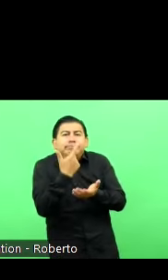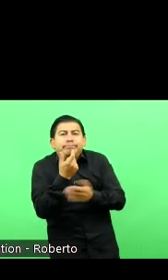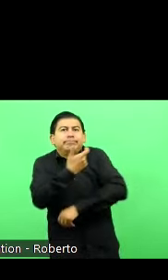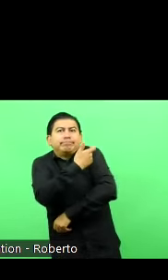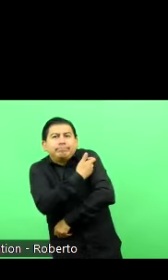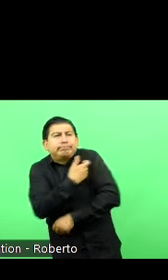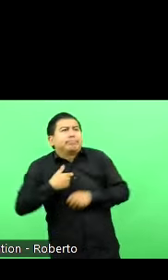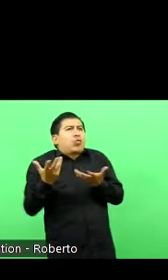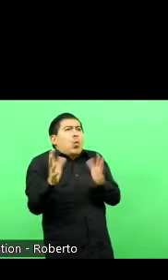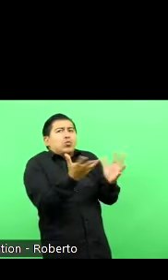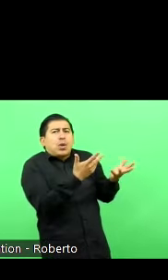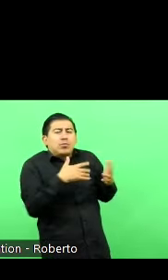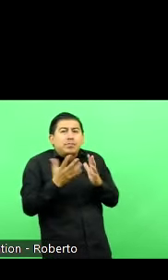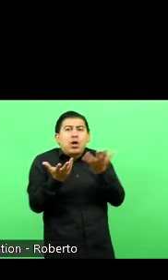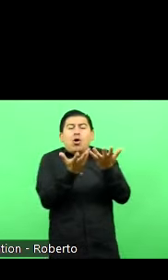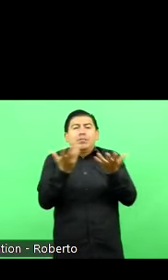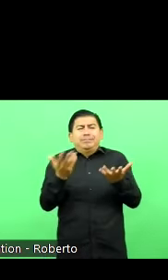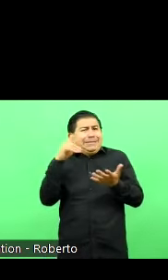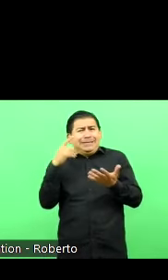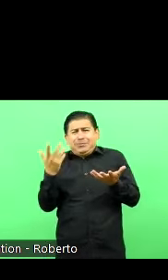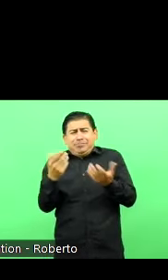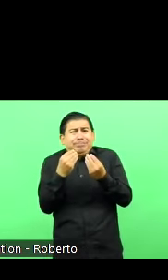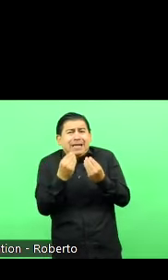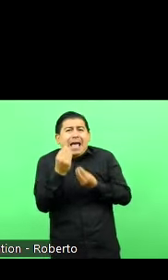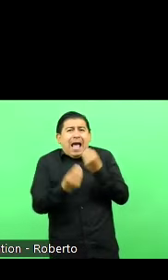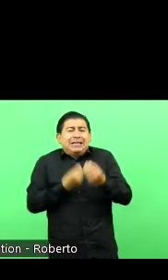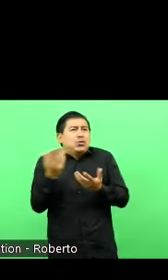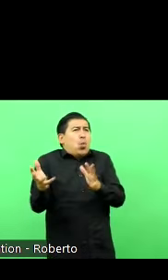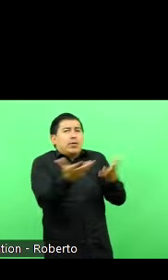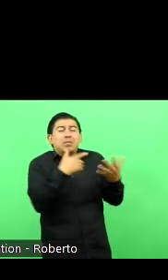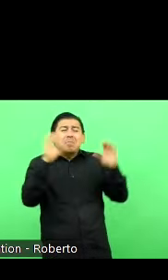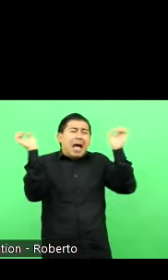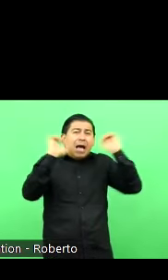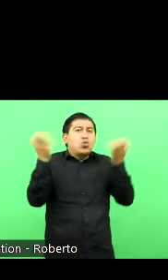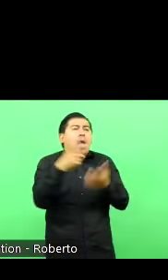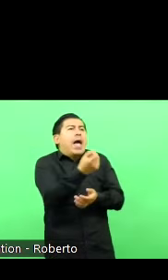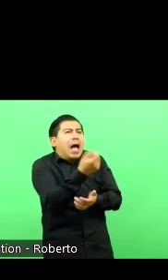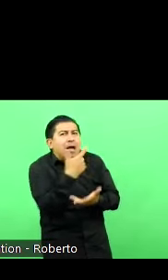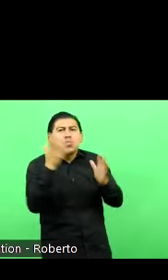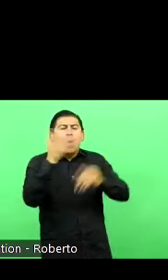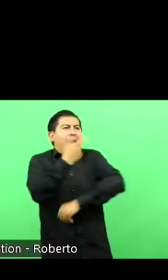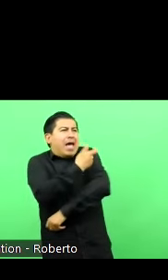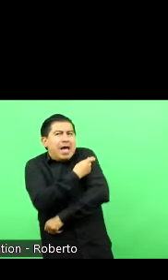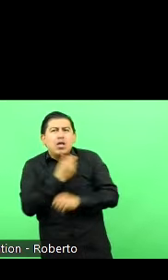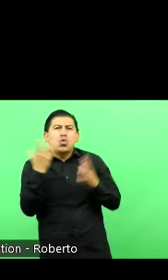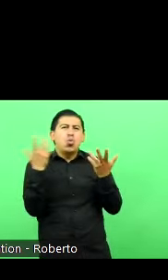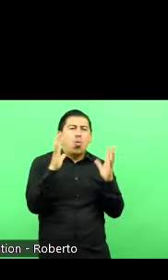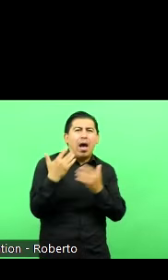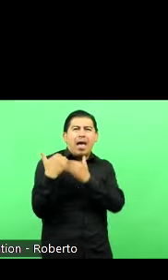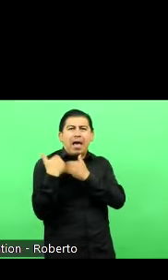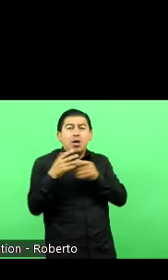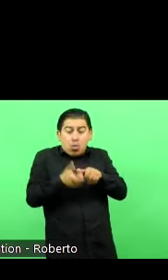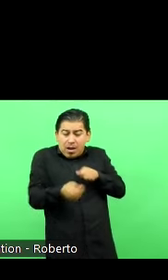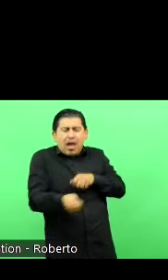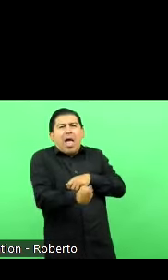Our work must address these vulnerabilities with a truly multisectoral approach, bringing together